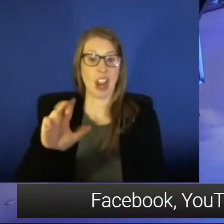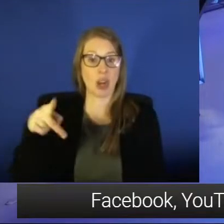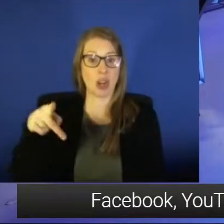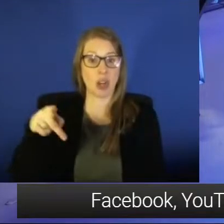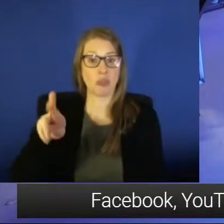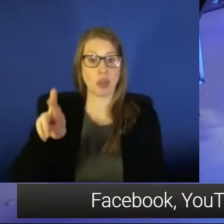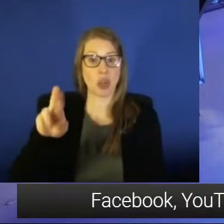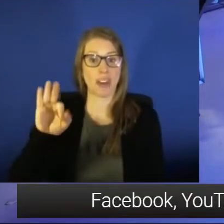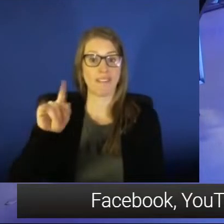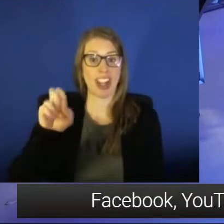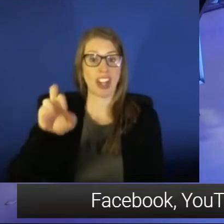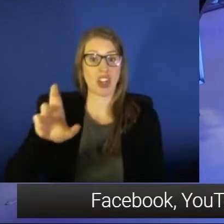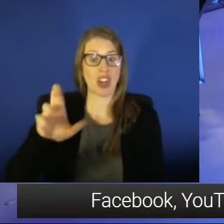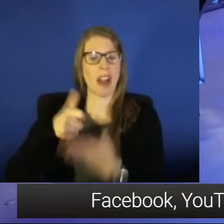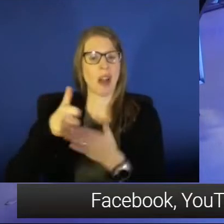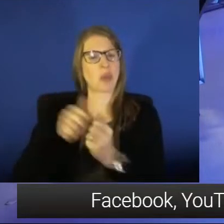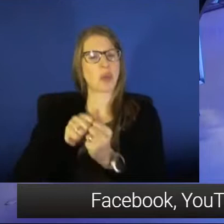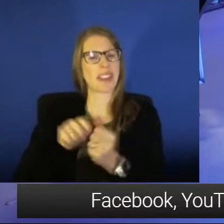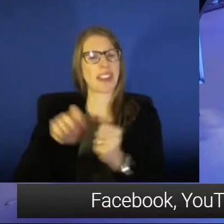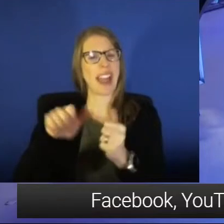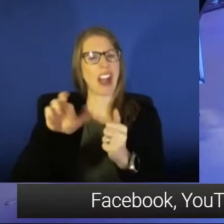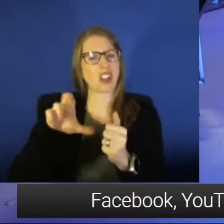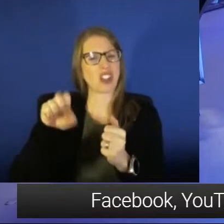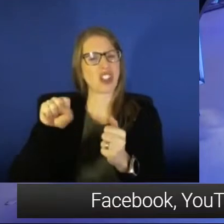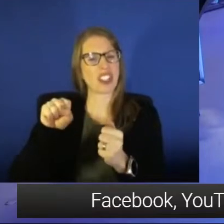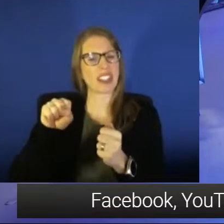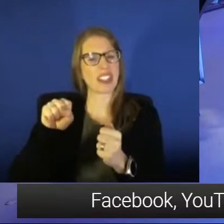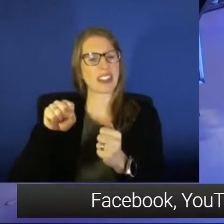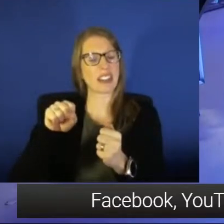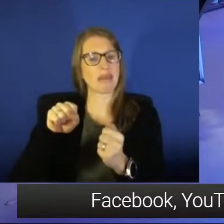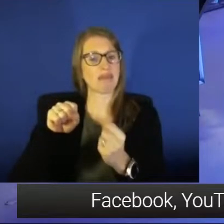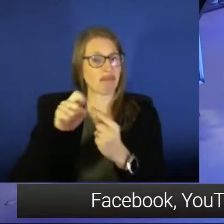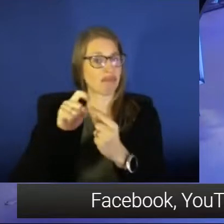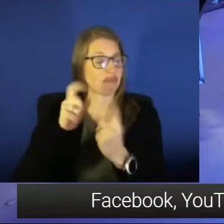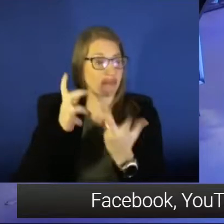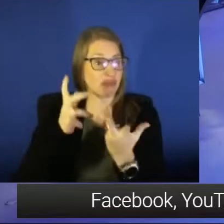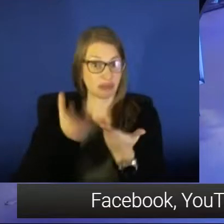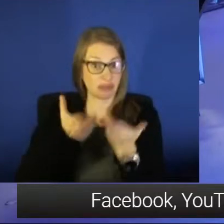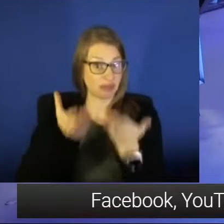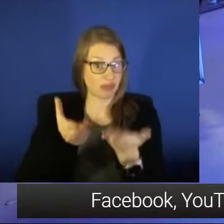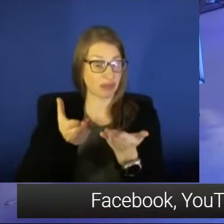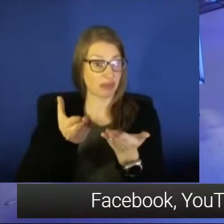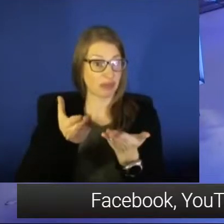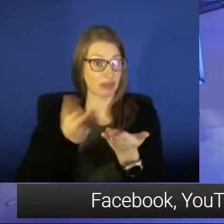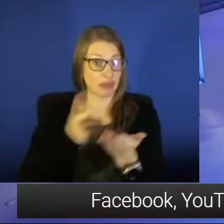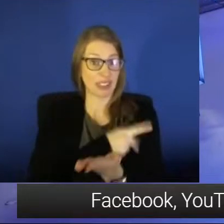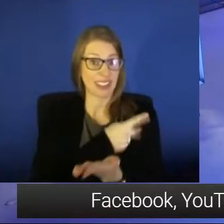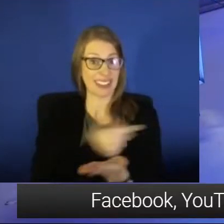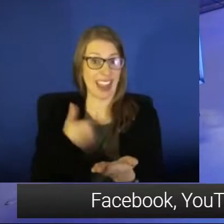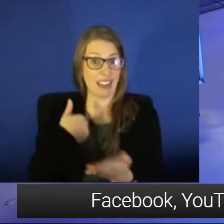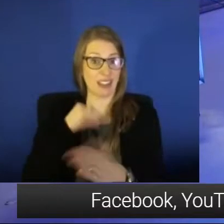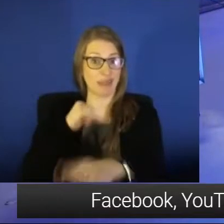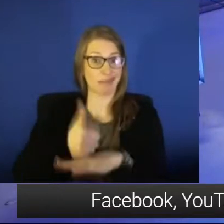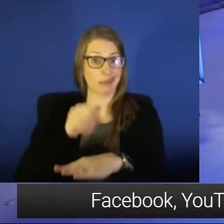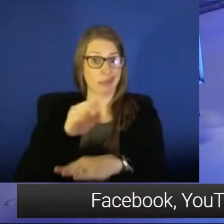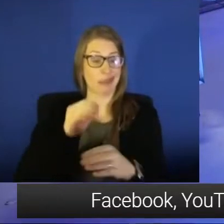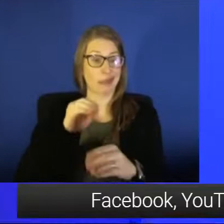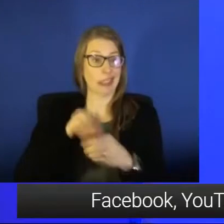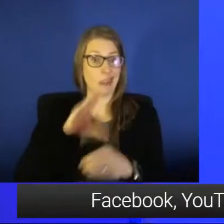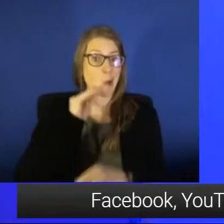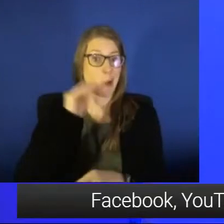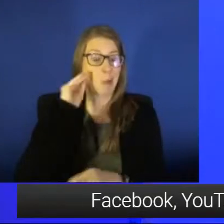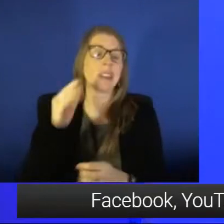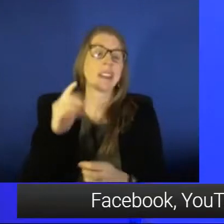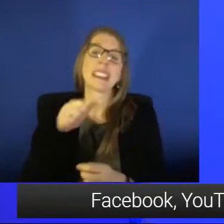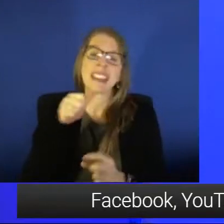allergies? And just, do you recommend those for your patients to have in their homes? Not routinely, but in some particular cases, they